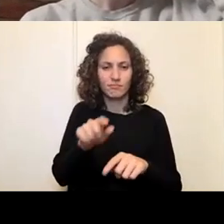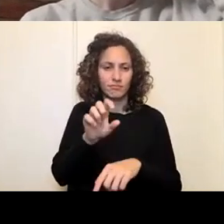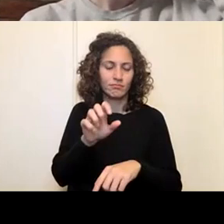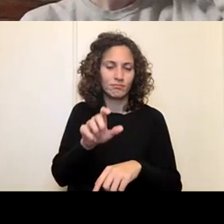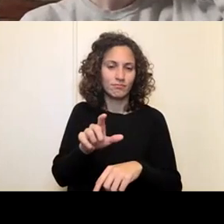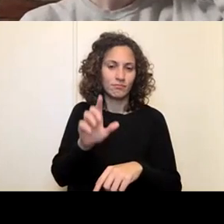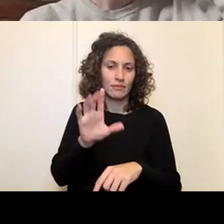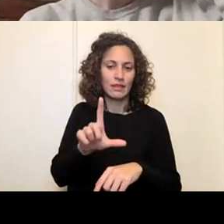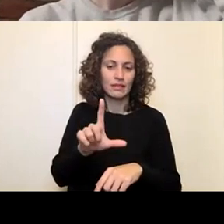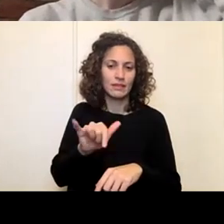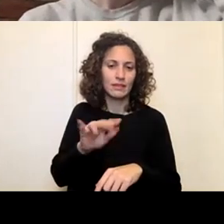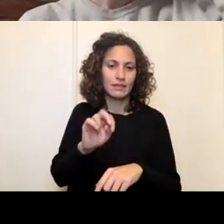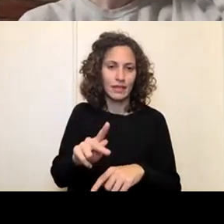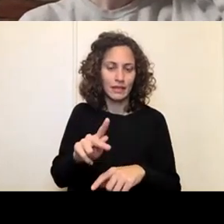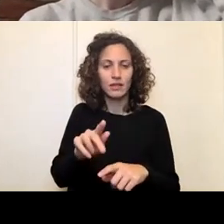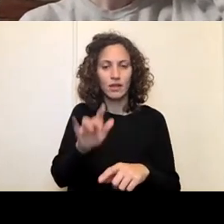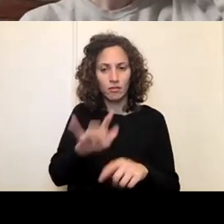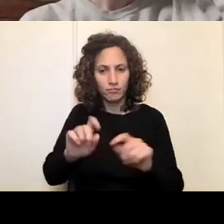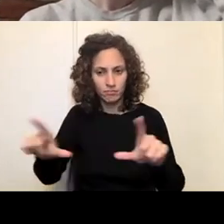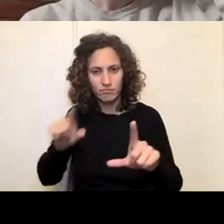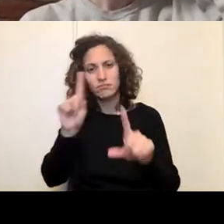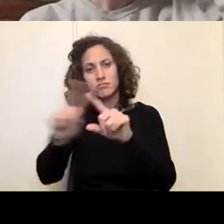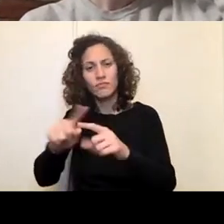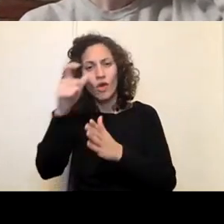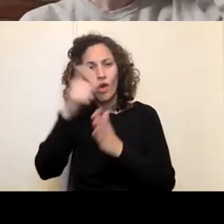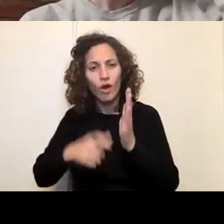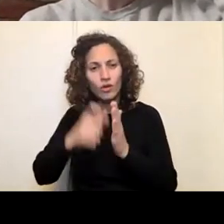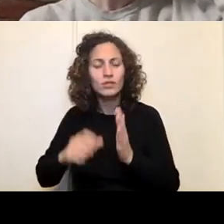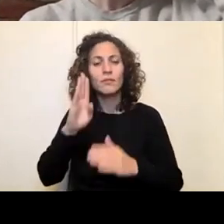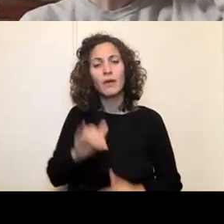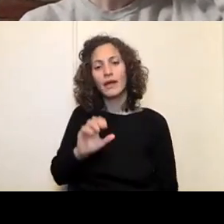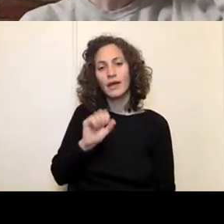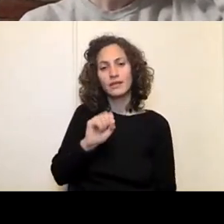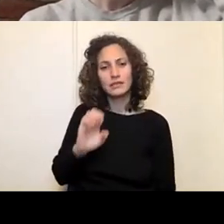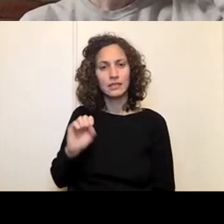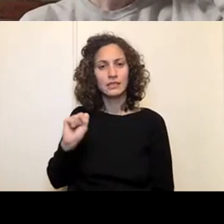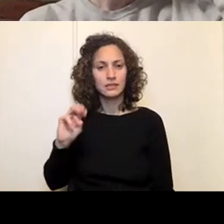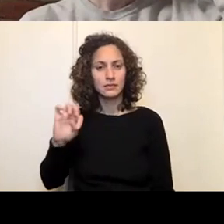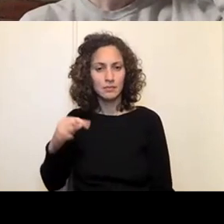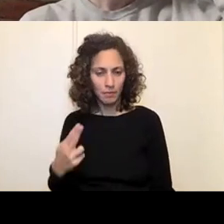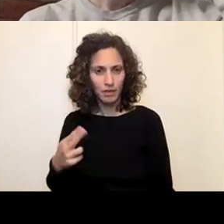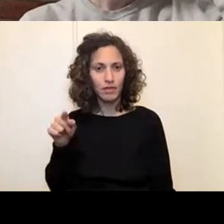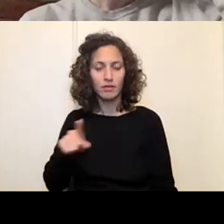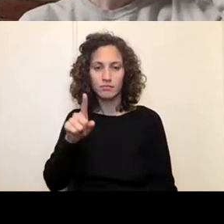Smith that are dedicated specifically to disability and sexuality.